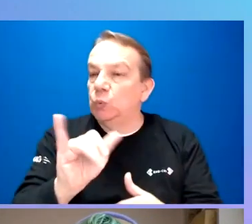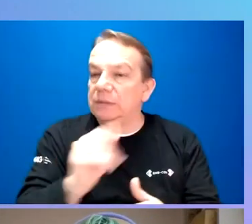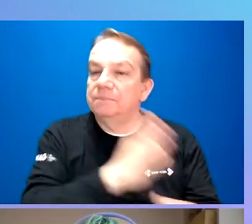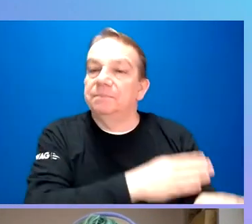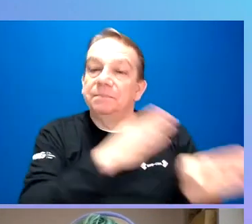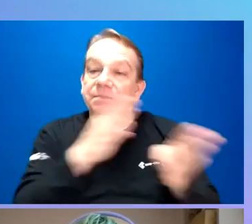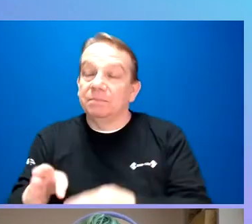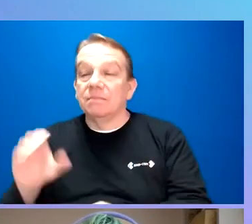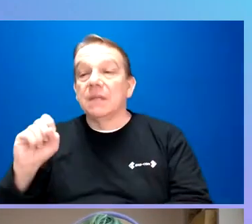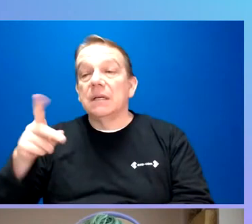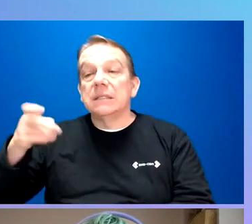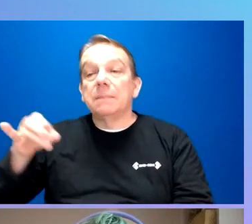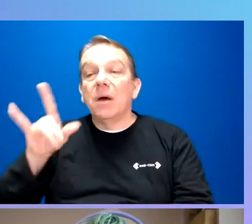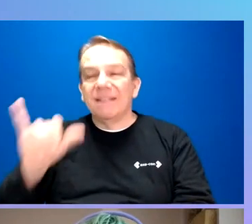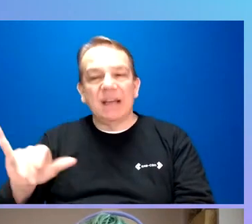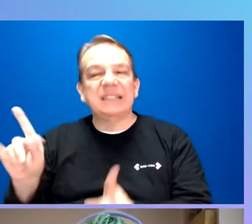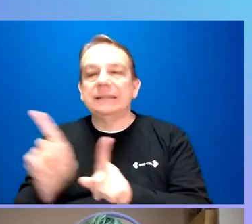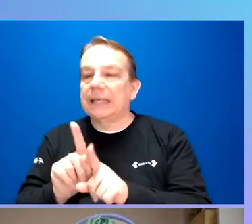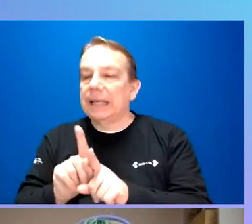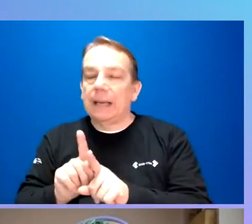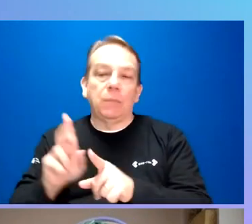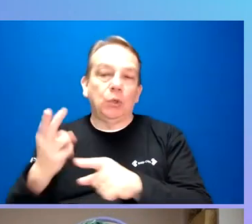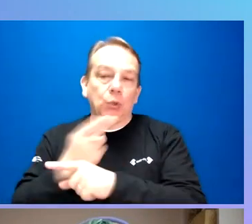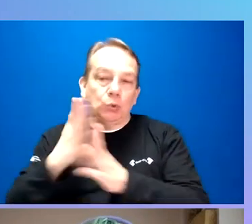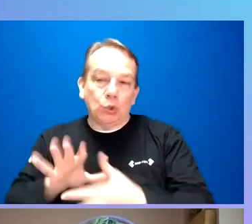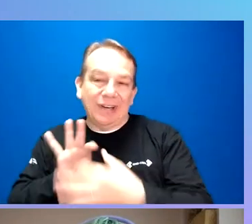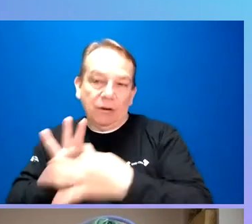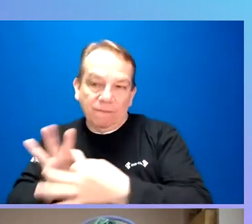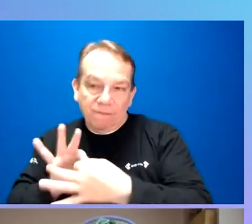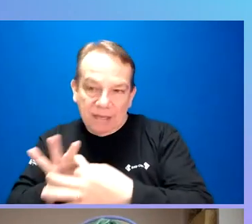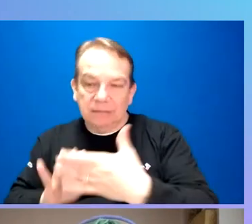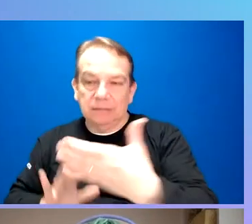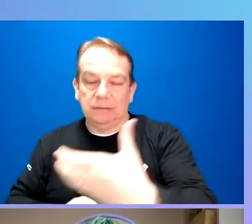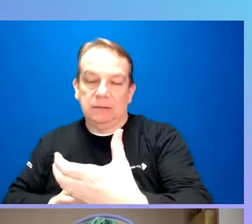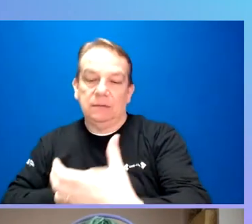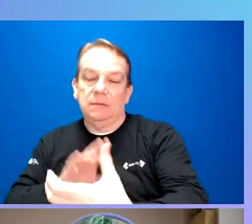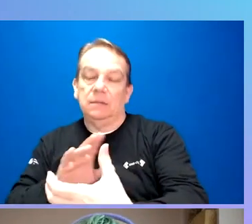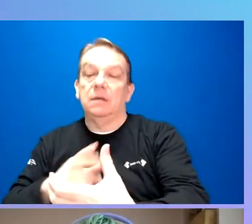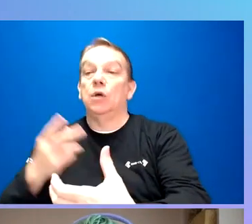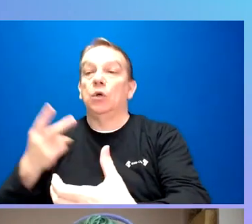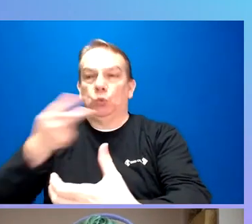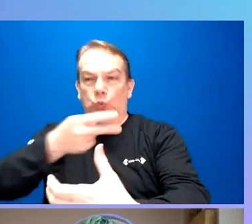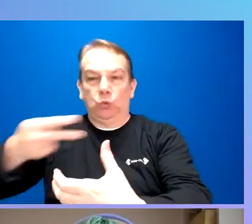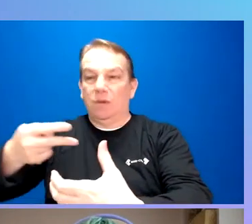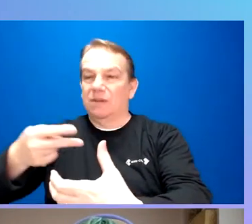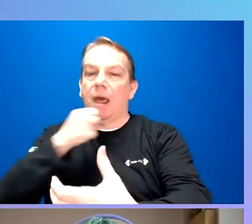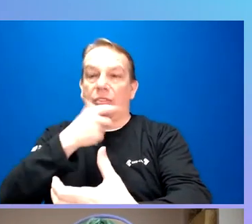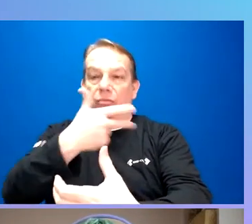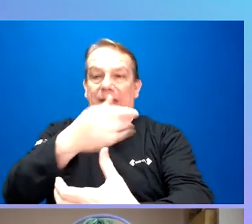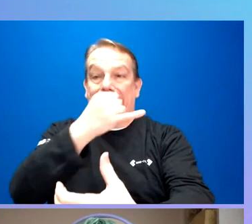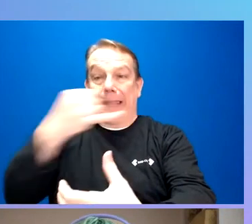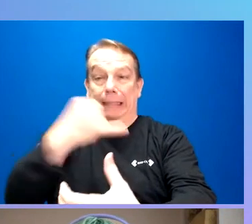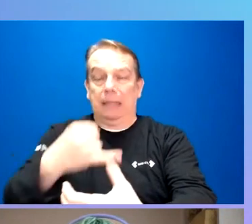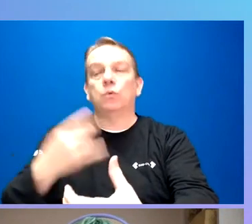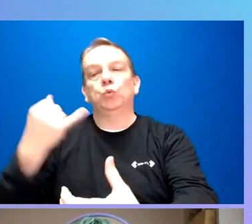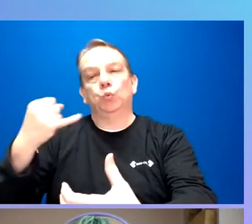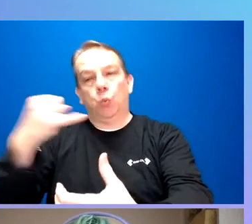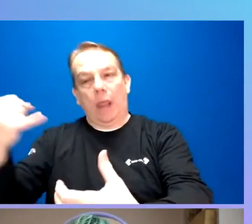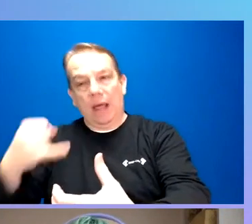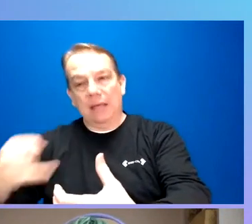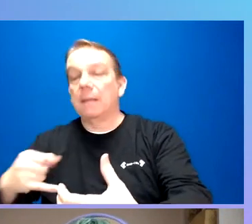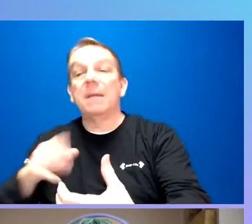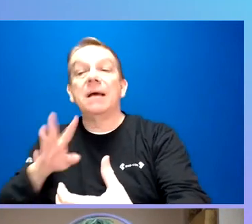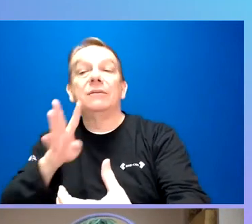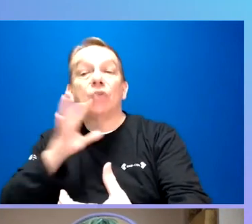we have a very similar UI where we have our list of songs. In this case, we have 2 lines for the grabber icon, but TalkBack announces something very